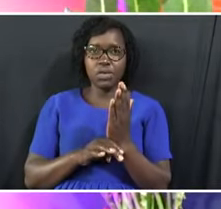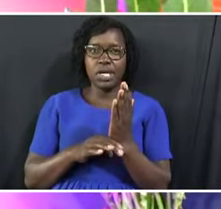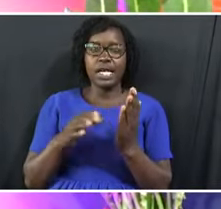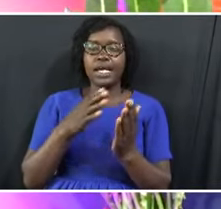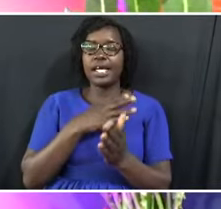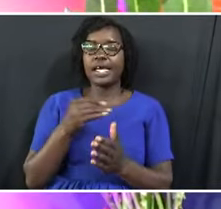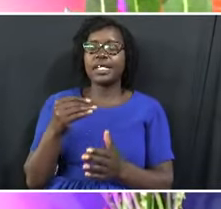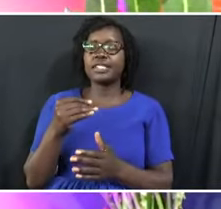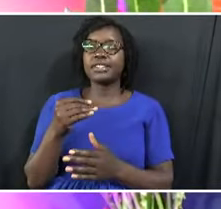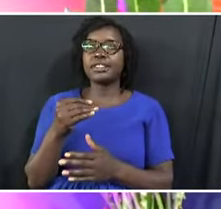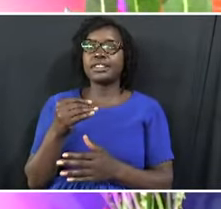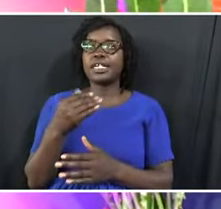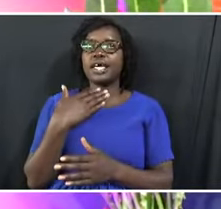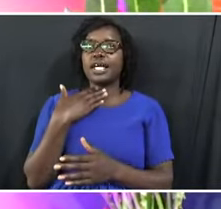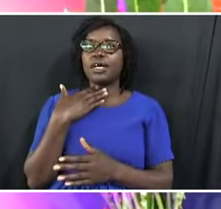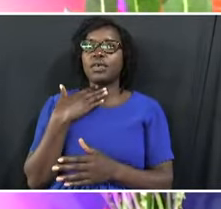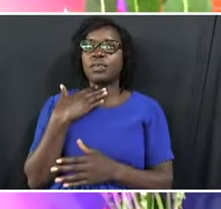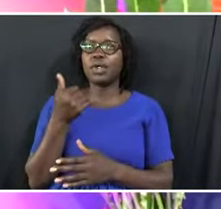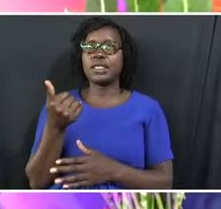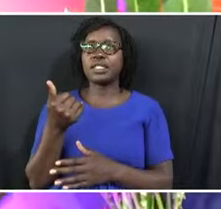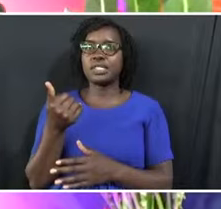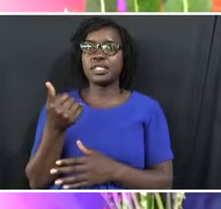want to